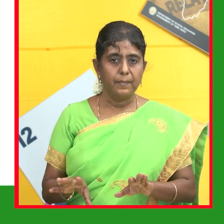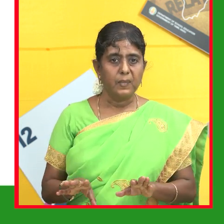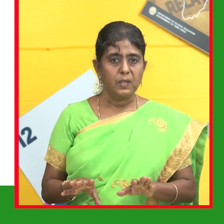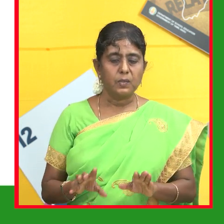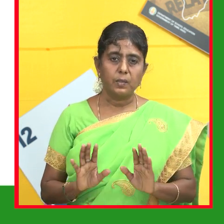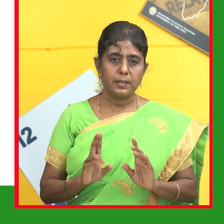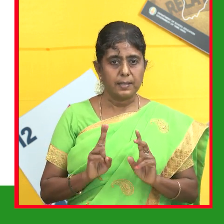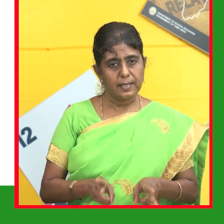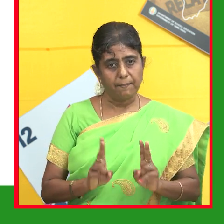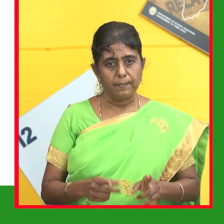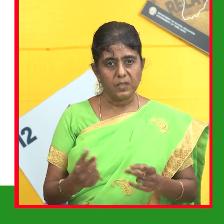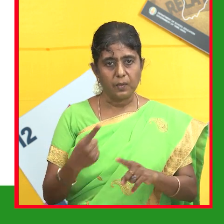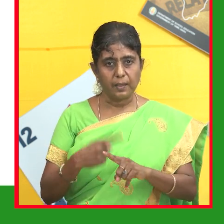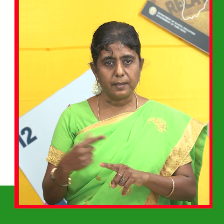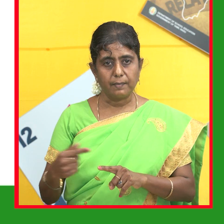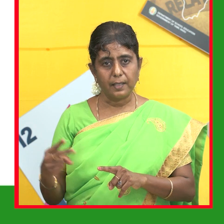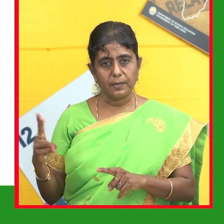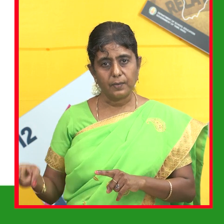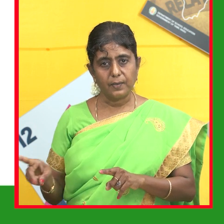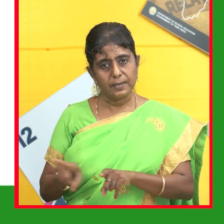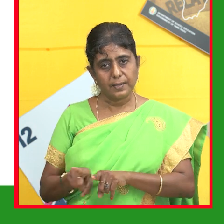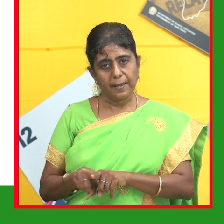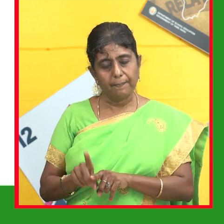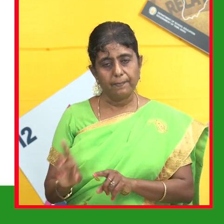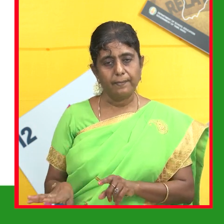The LCM will be x minus 2.